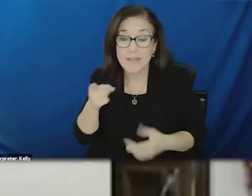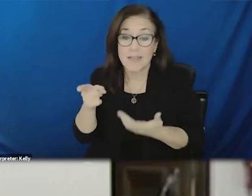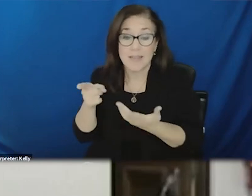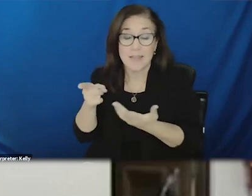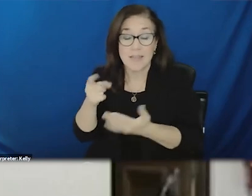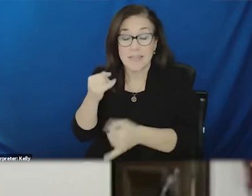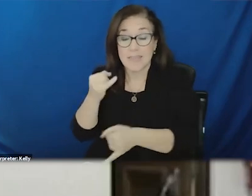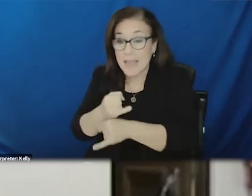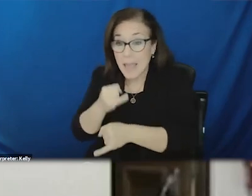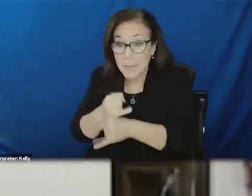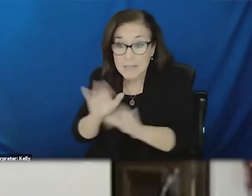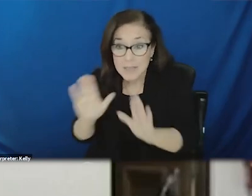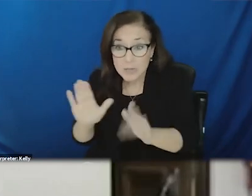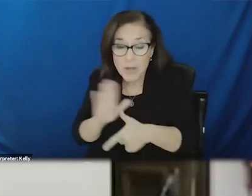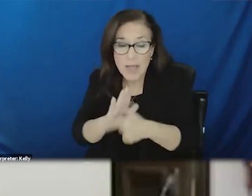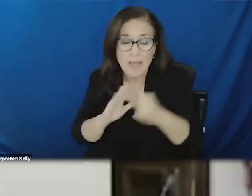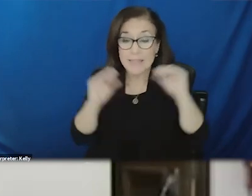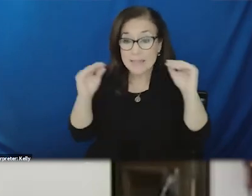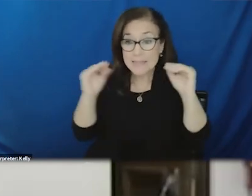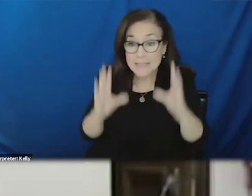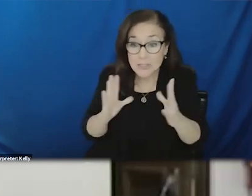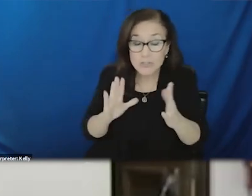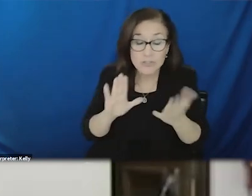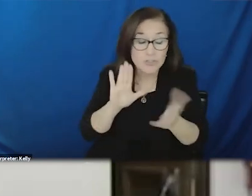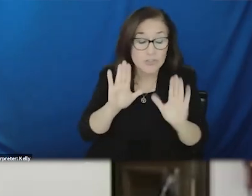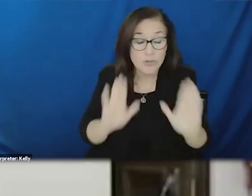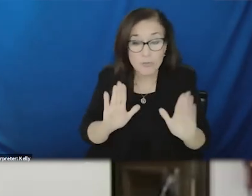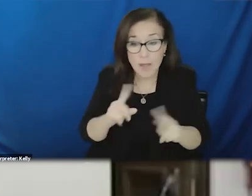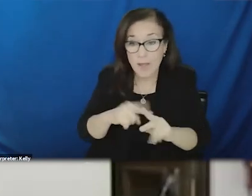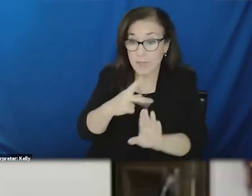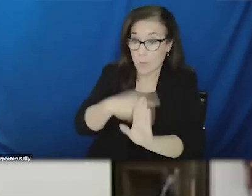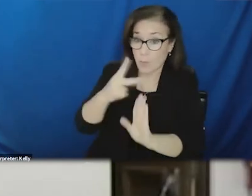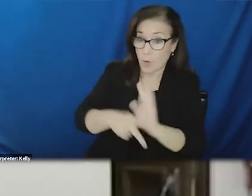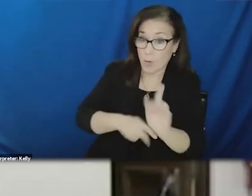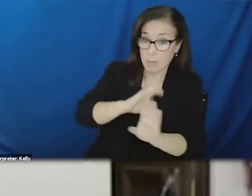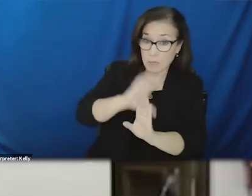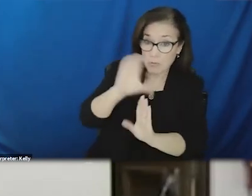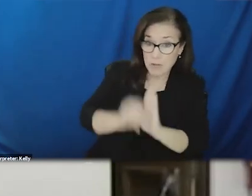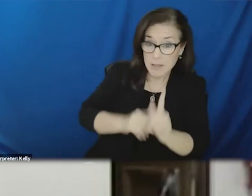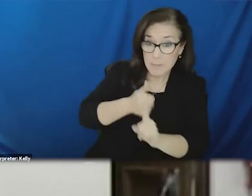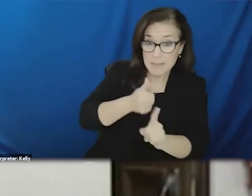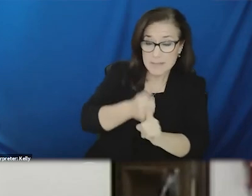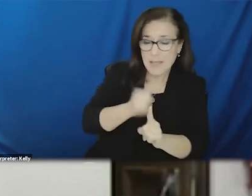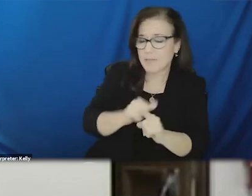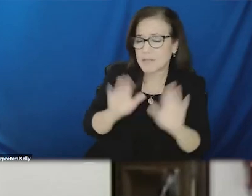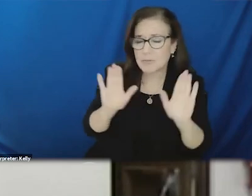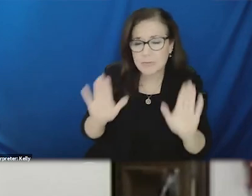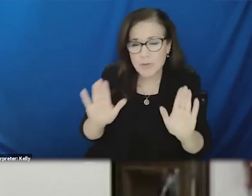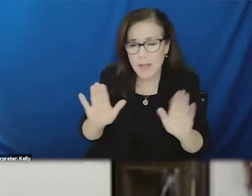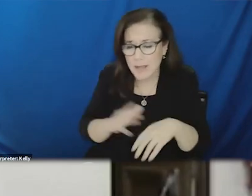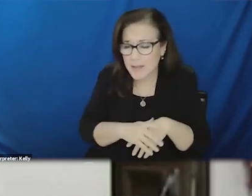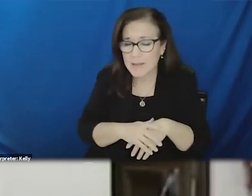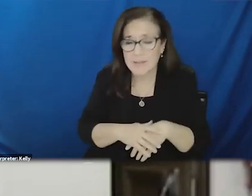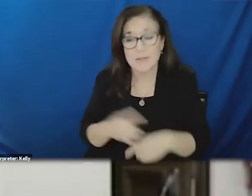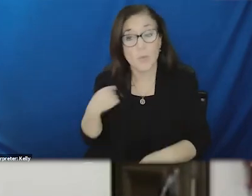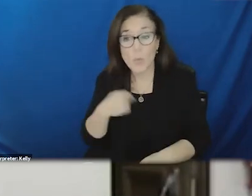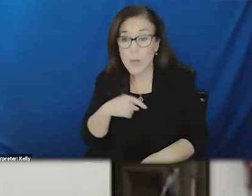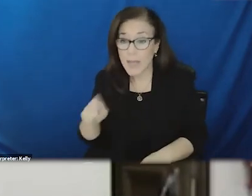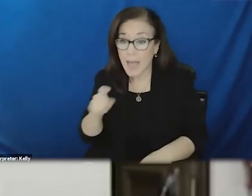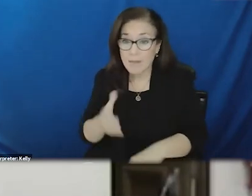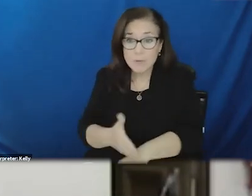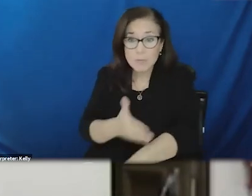we've hired, the program that's being developed, we have to do a better job. We have to do a better job,